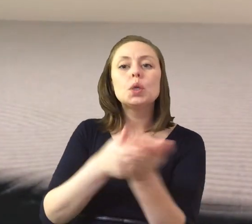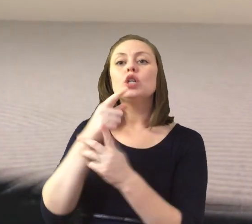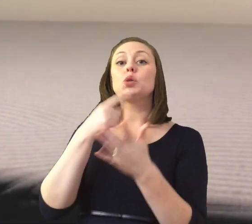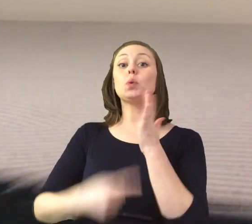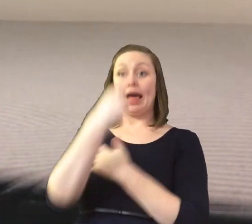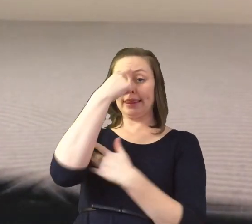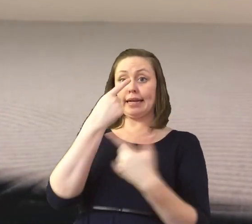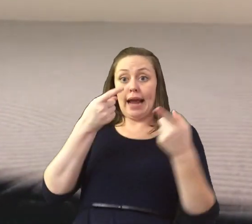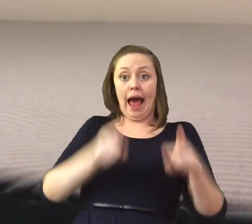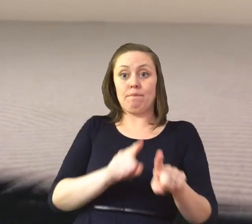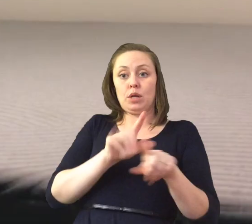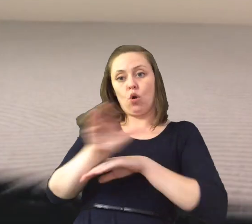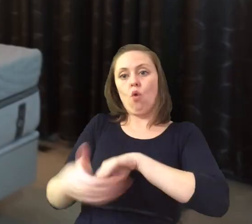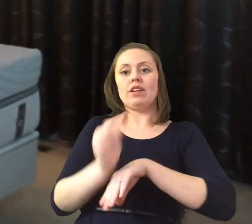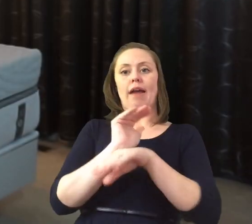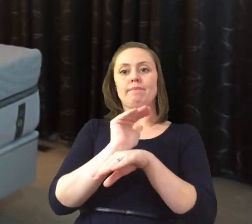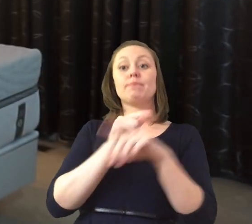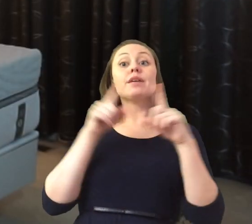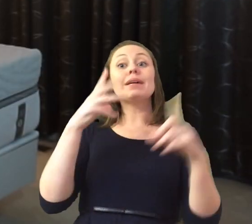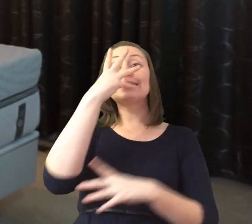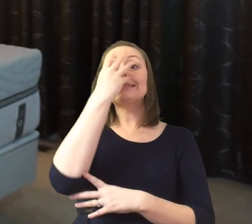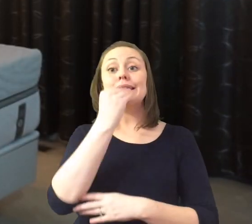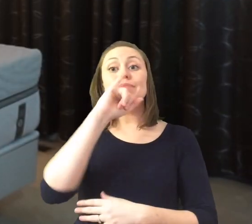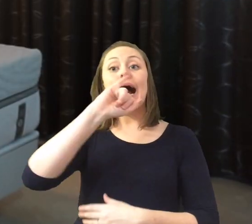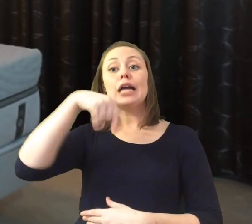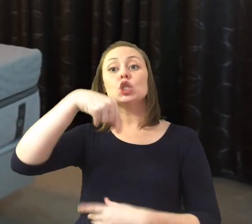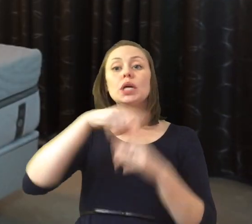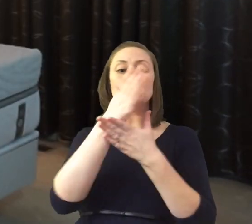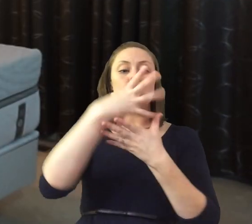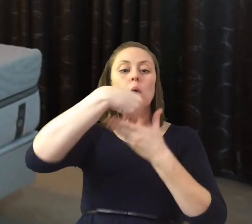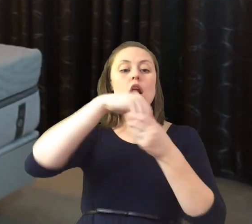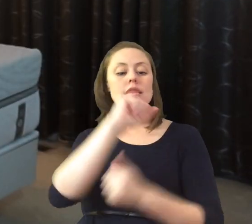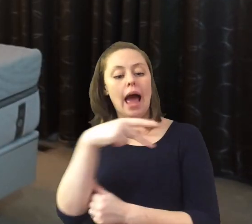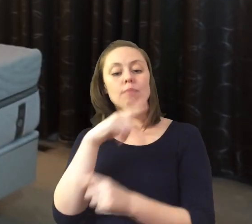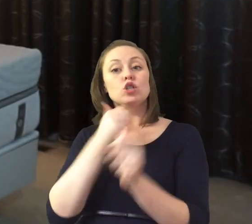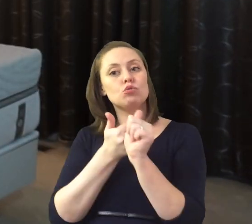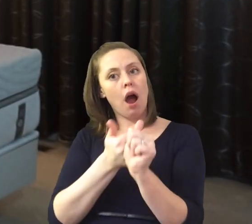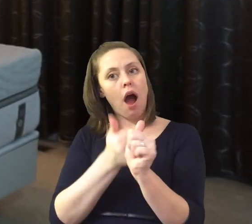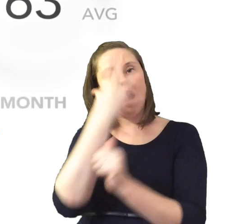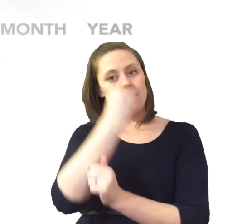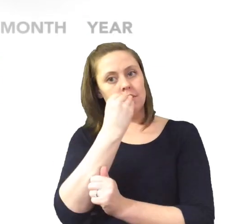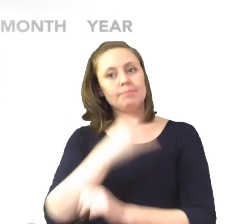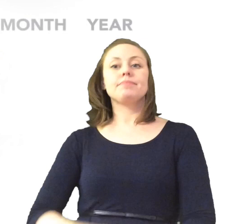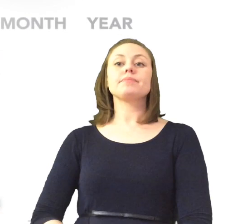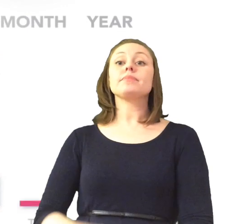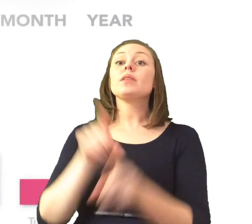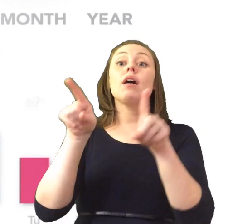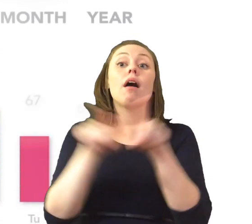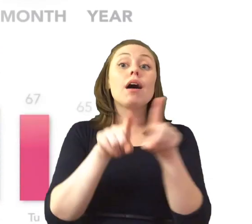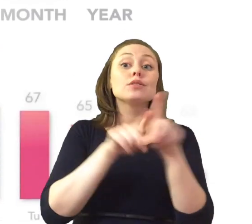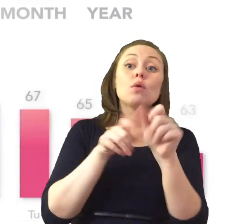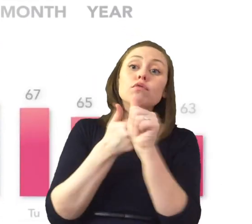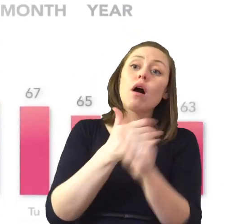to, I think, what's happening at night. So the Sleep IQ is part of the app that tracks your sleep. It also